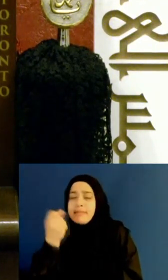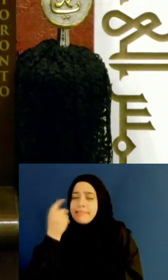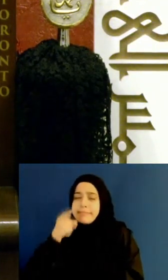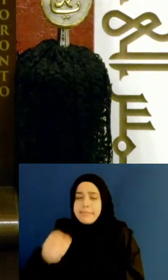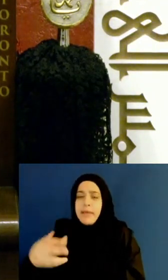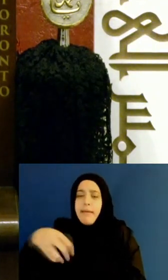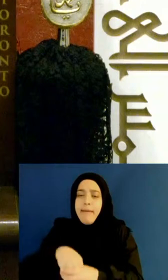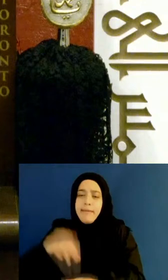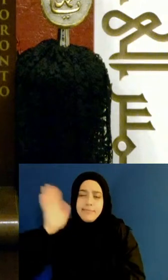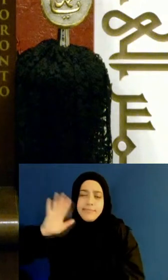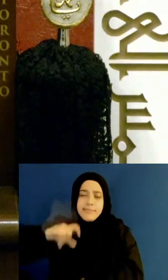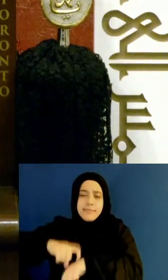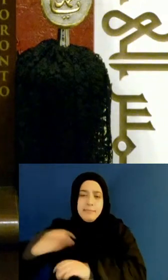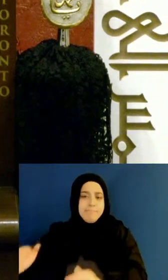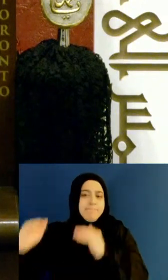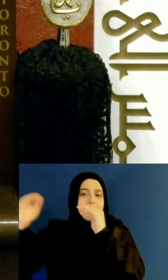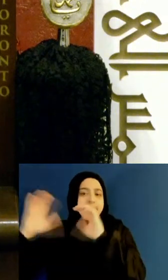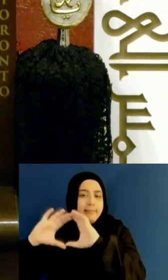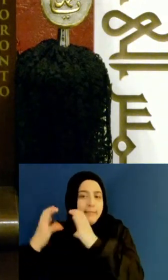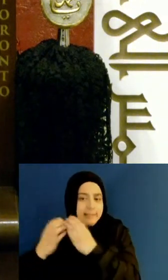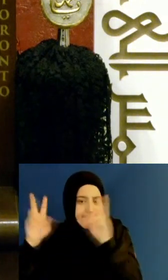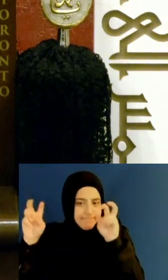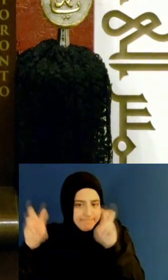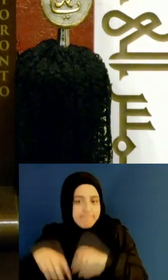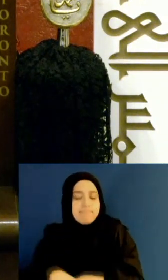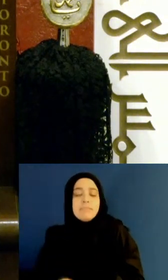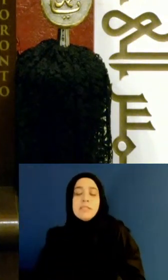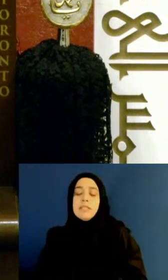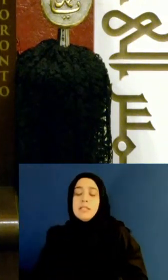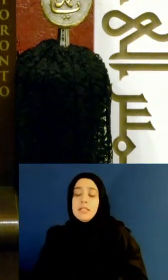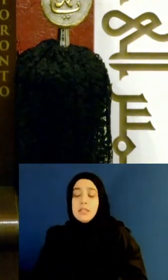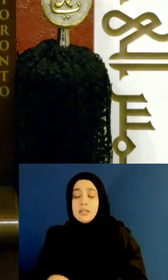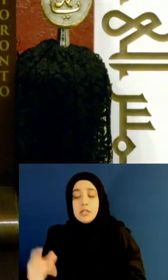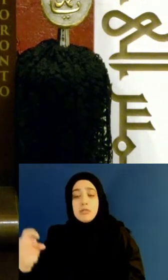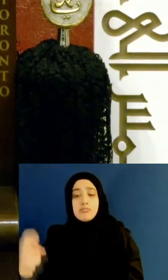And as he was seated, another Arab